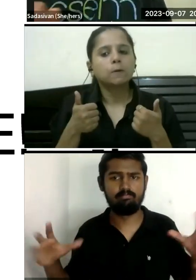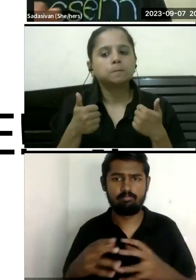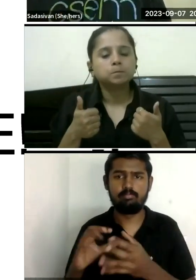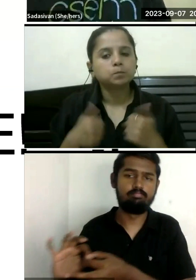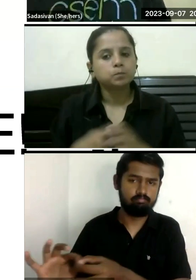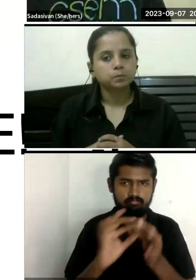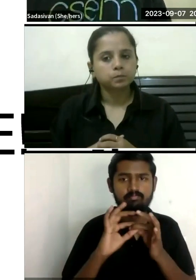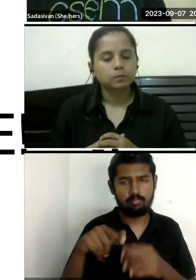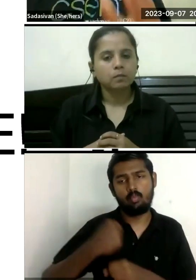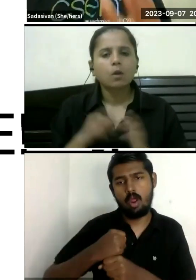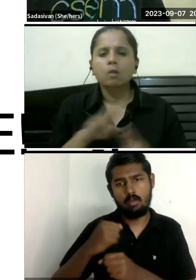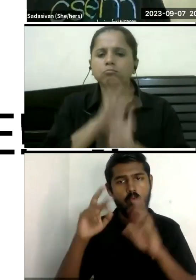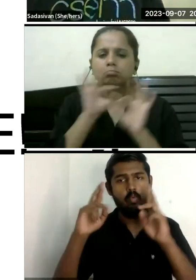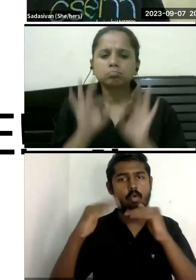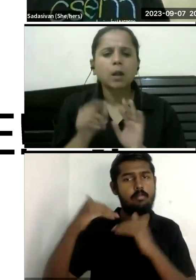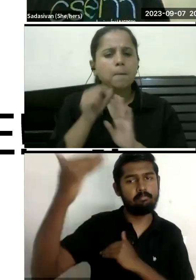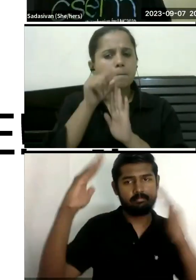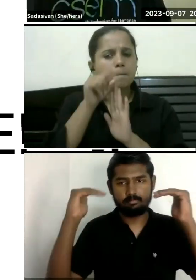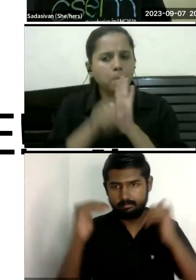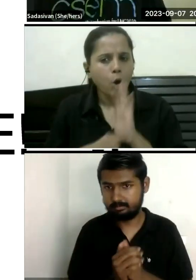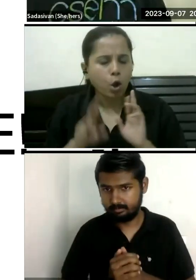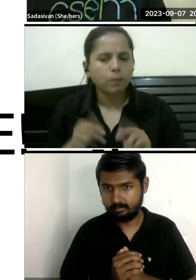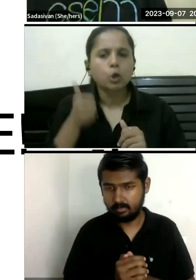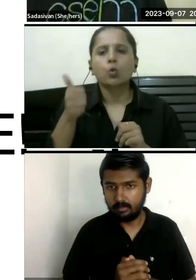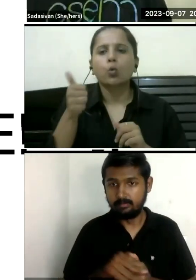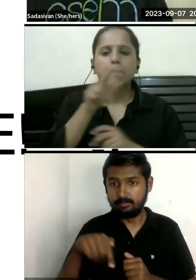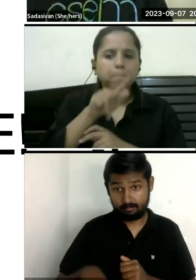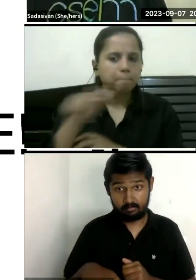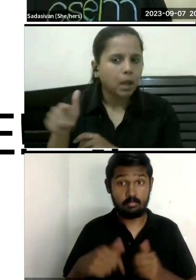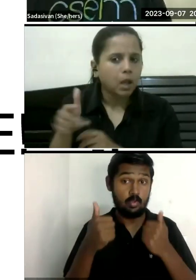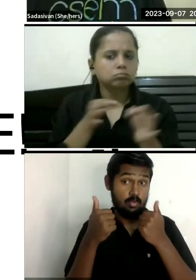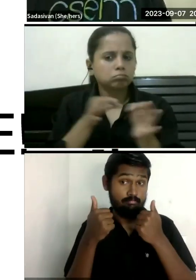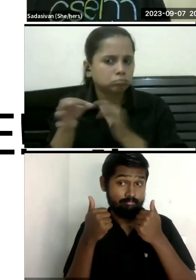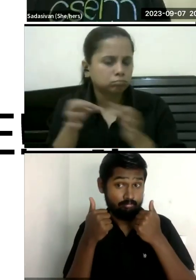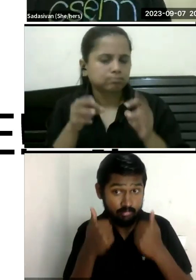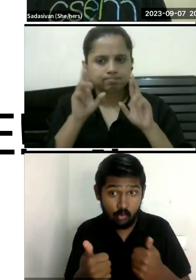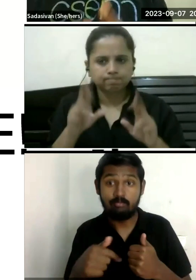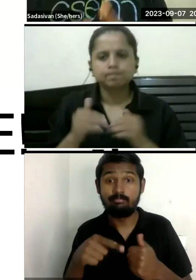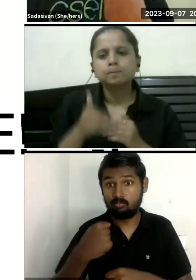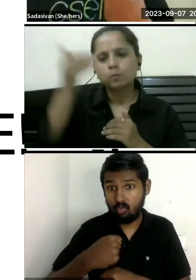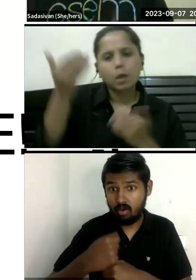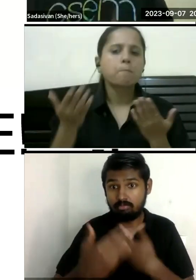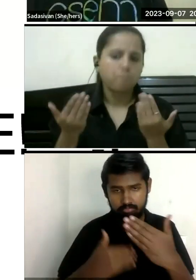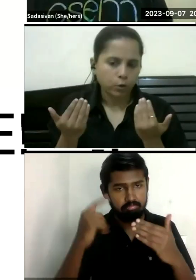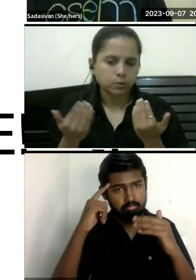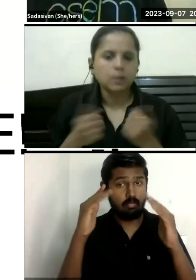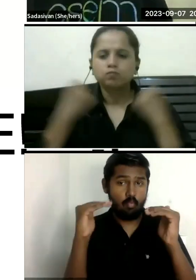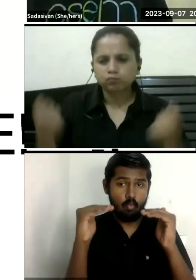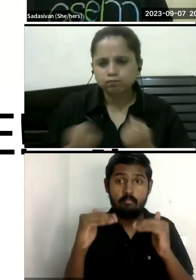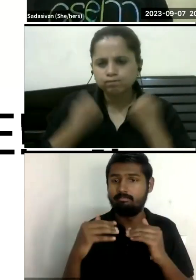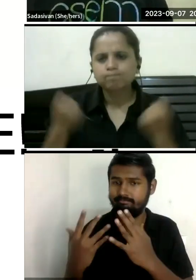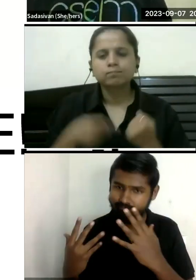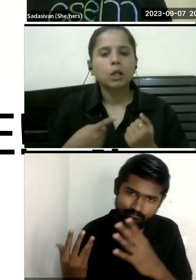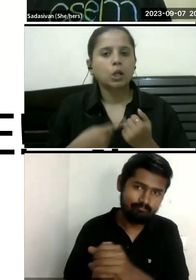appropriate policy with a good definition, and appropriate and proactive and rights-based services,